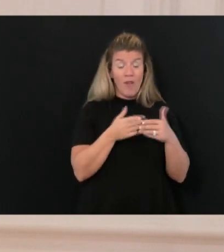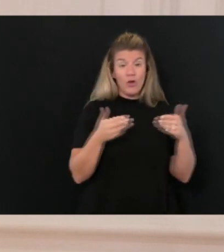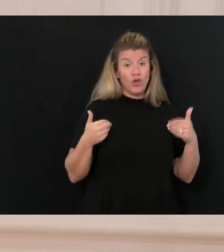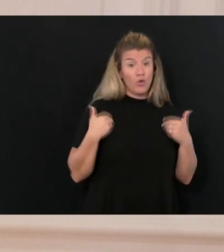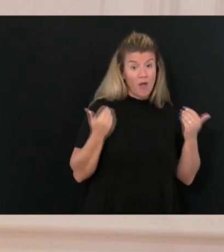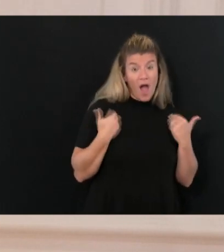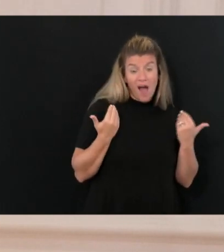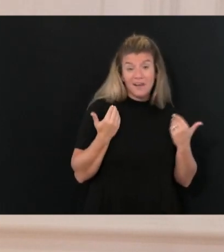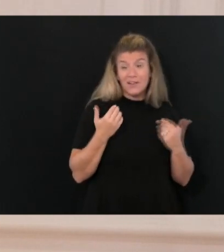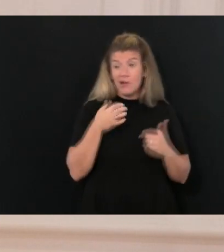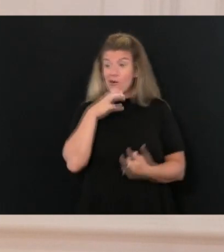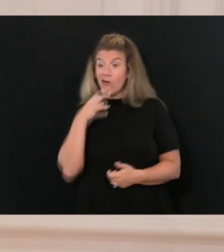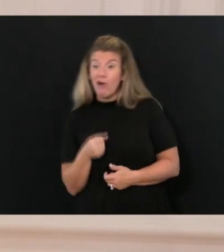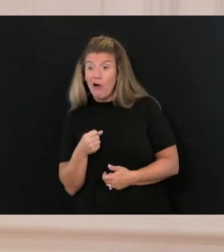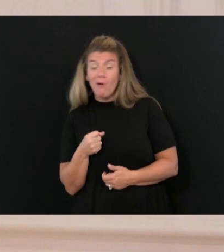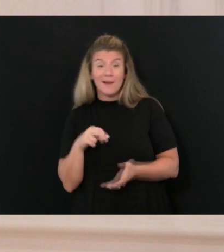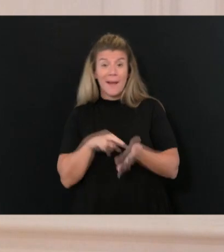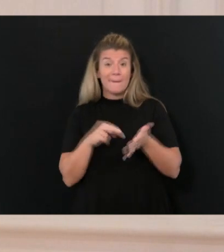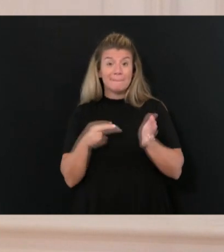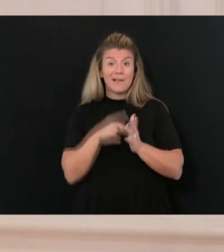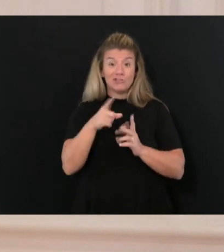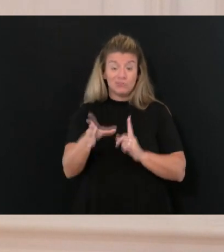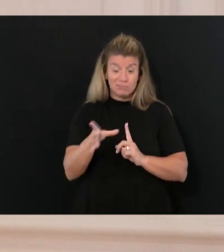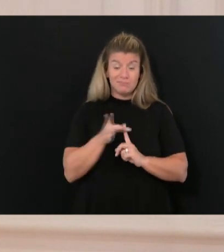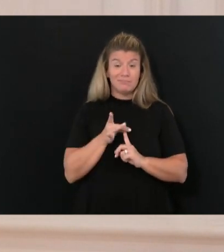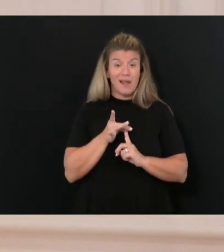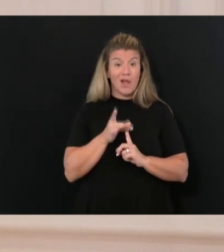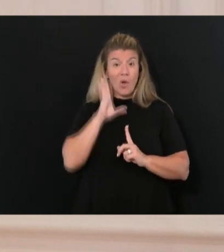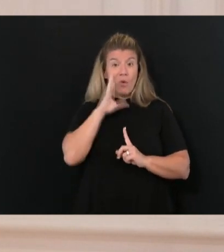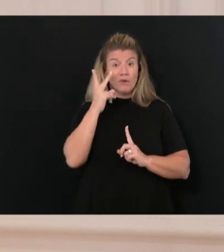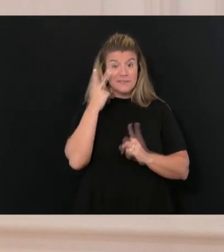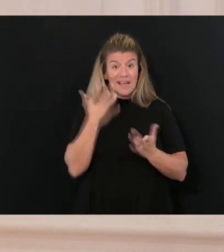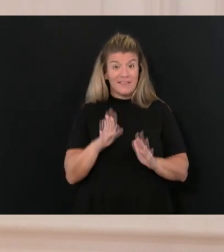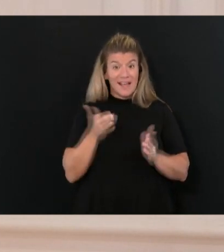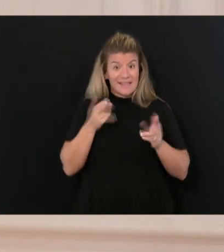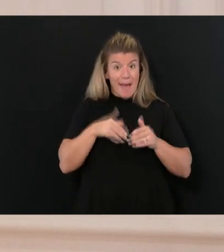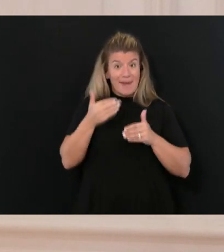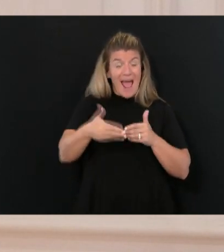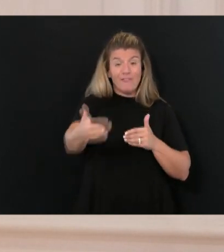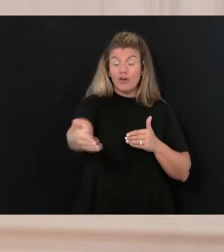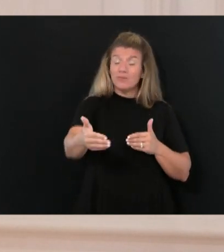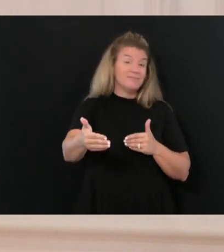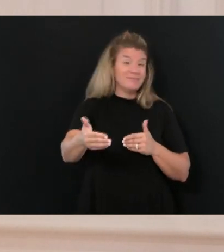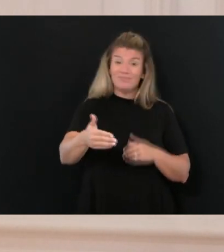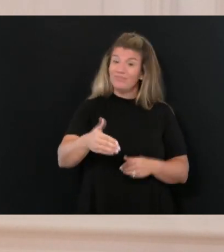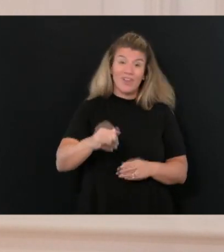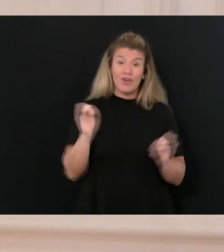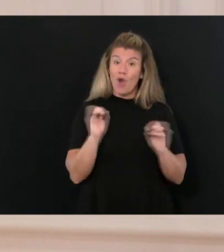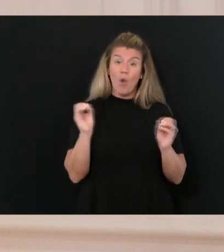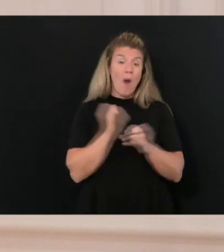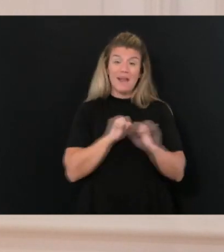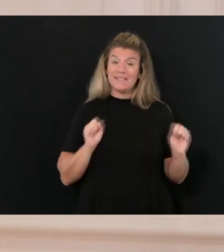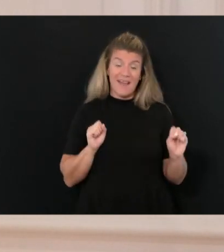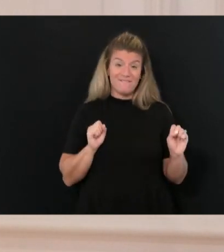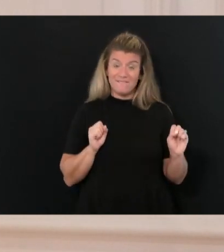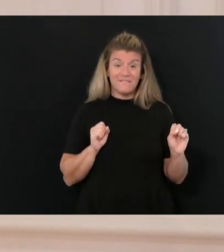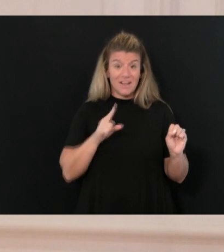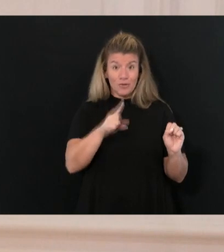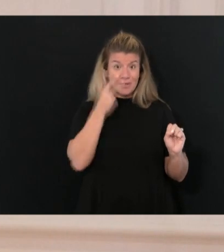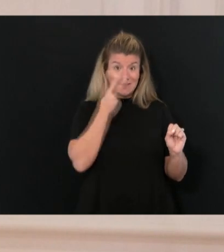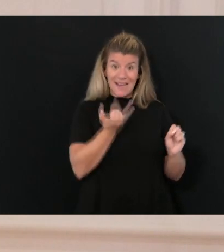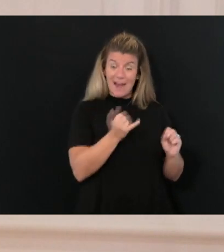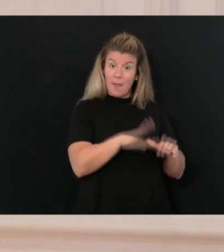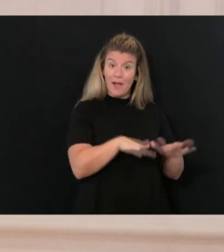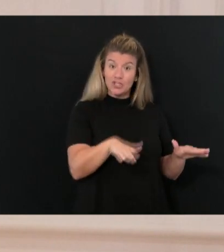immune from the side effects of COVID-19 as we're seeing with this child in West Virginia. And we know that the